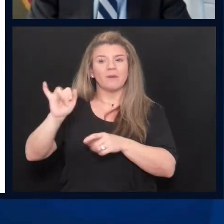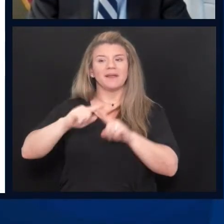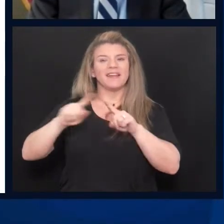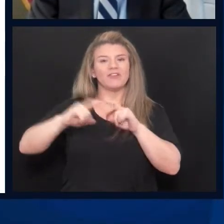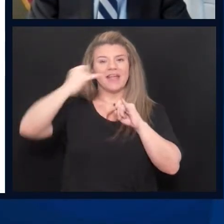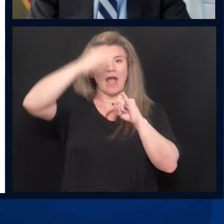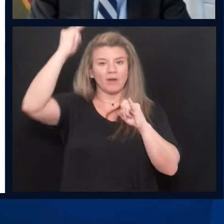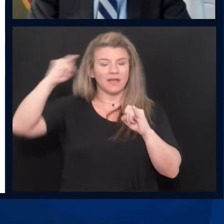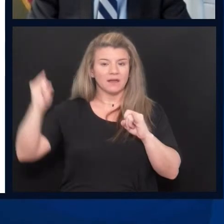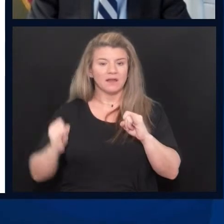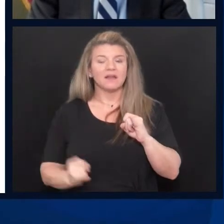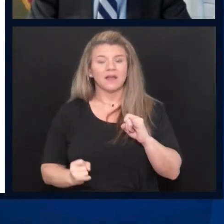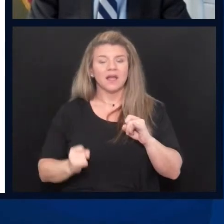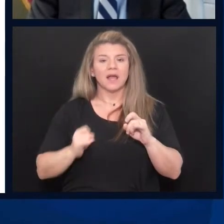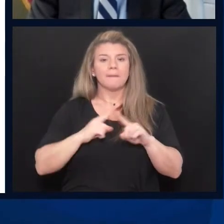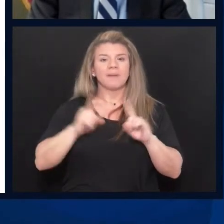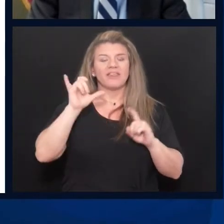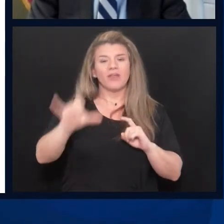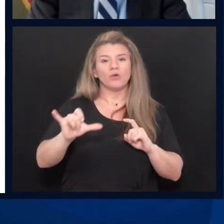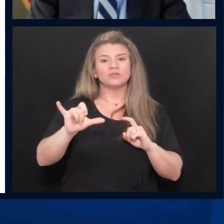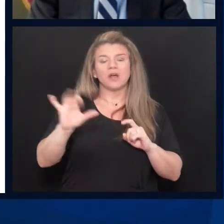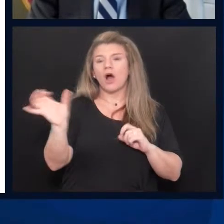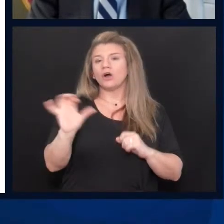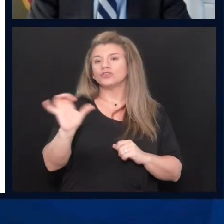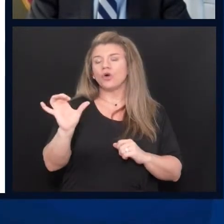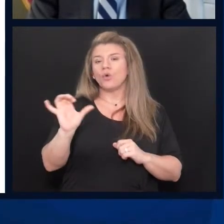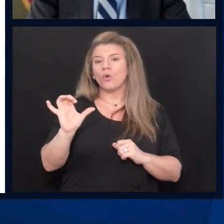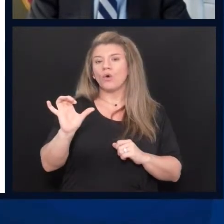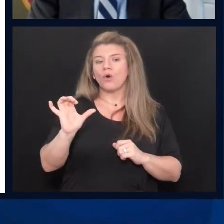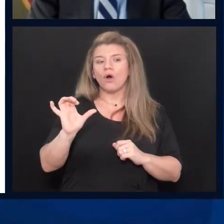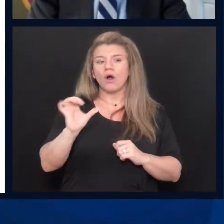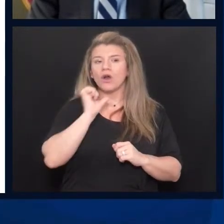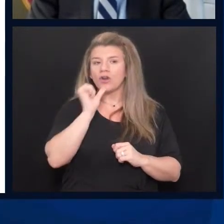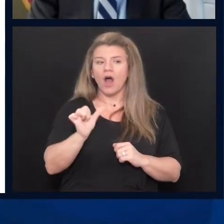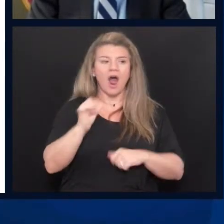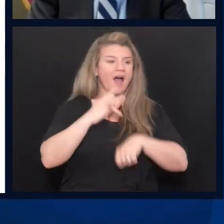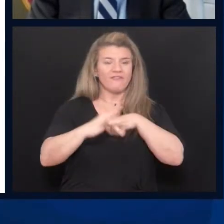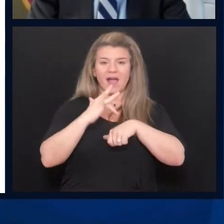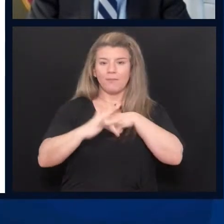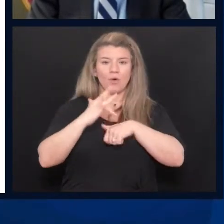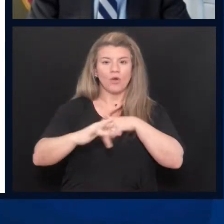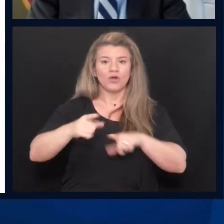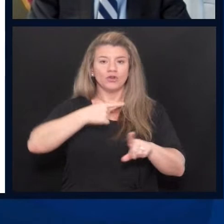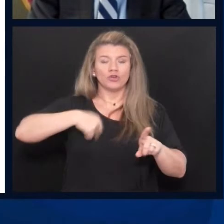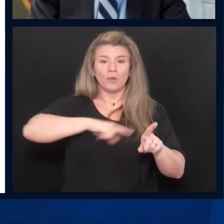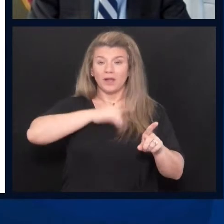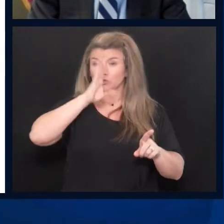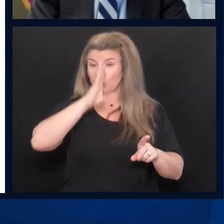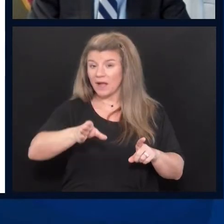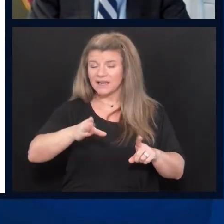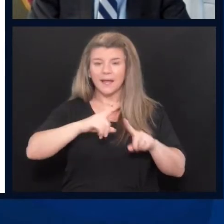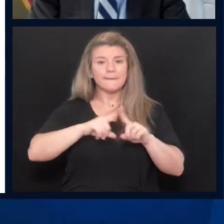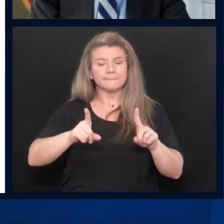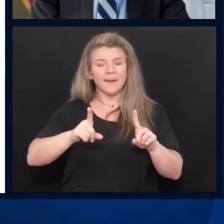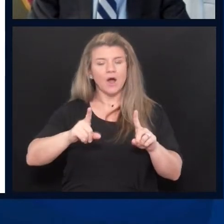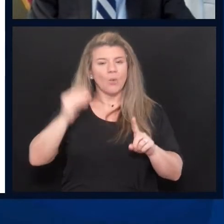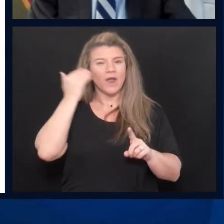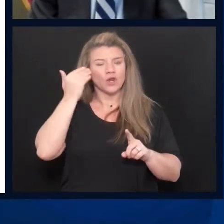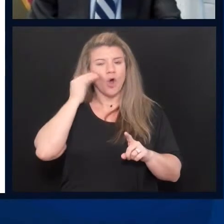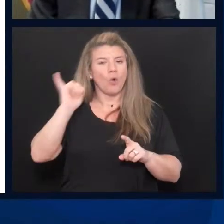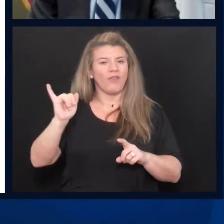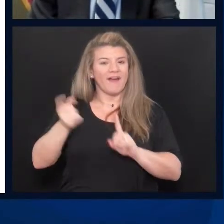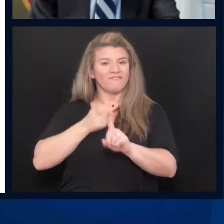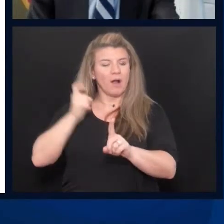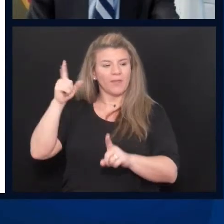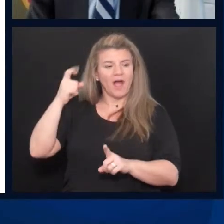county. Those data are not available to us directly, but we do get those from the federal government.